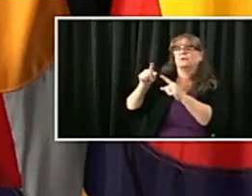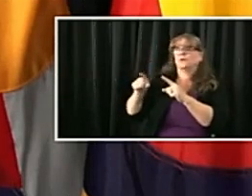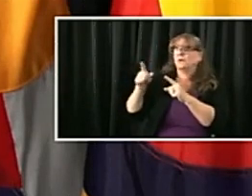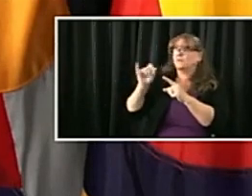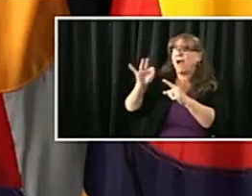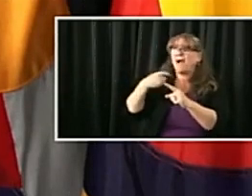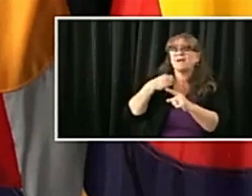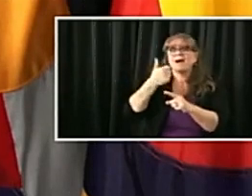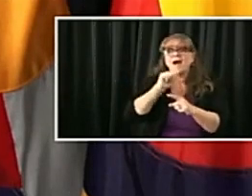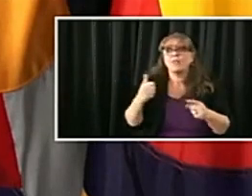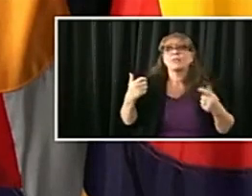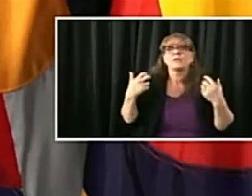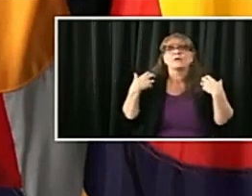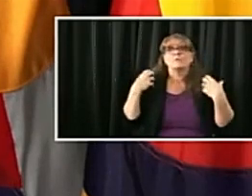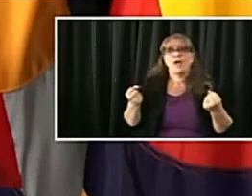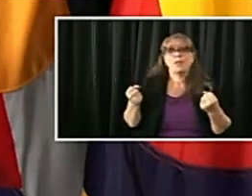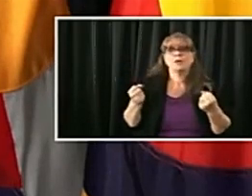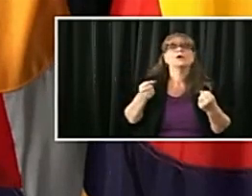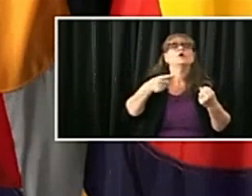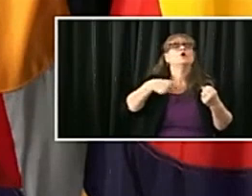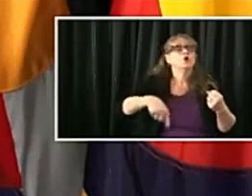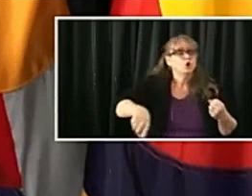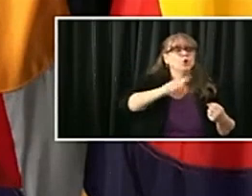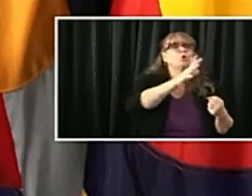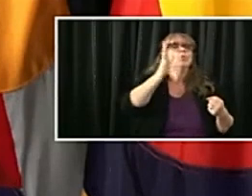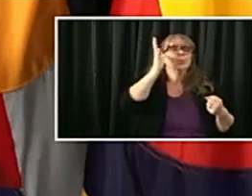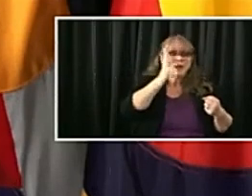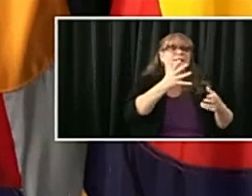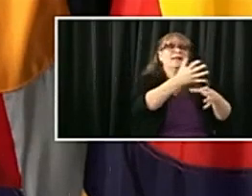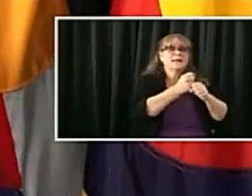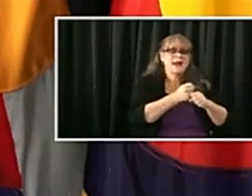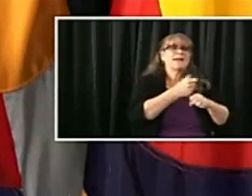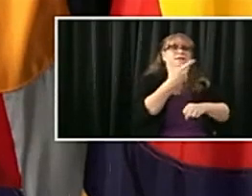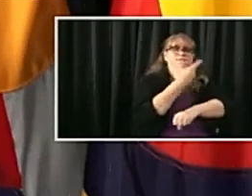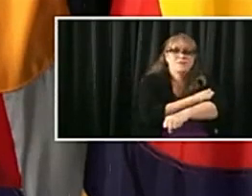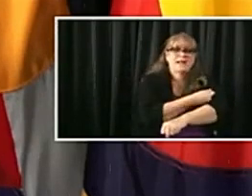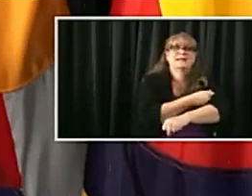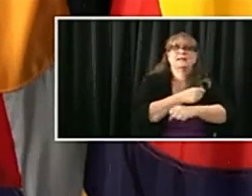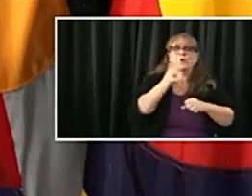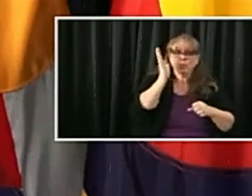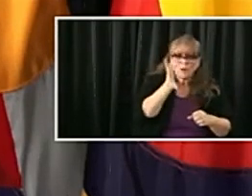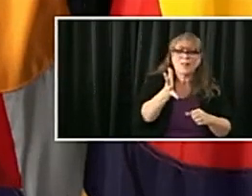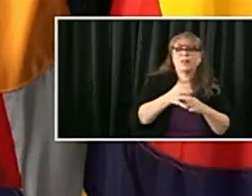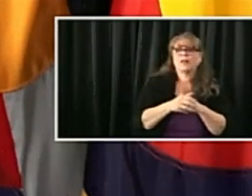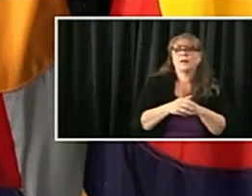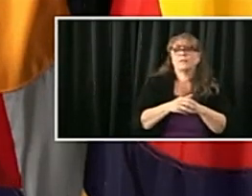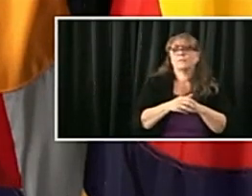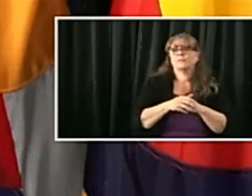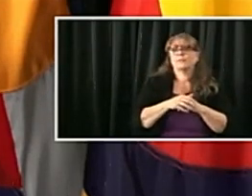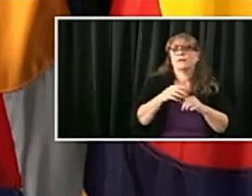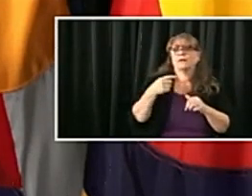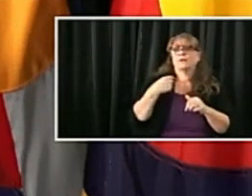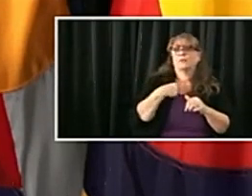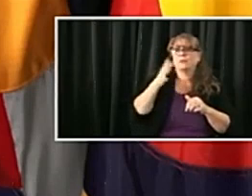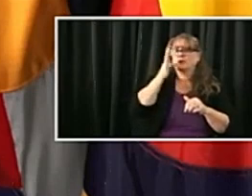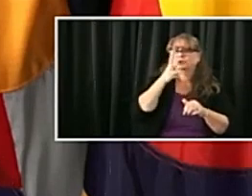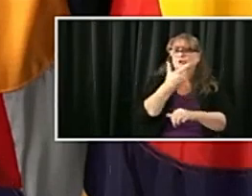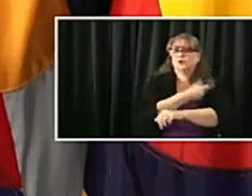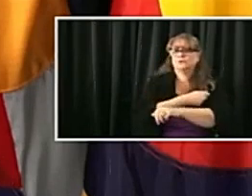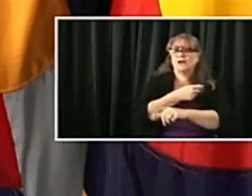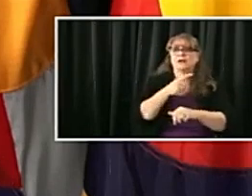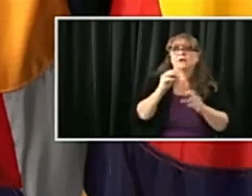bracket. The best way to think of pre-existing conditions is you start with the risk profile for your age group, 20 to 30, 30 to 40,